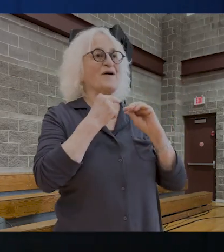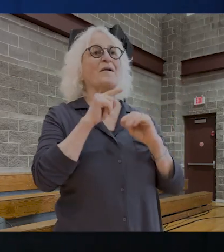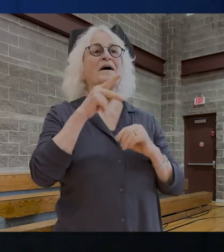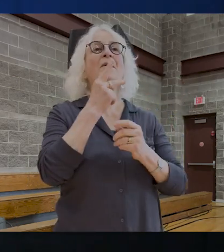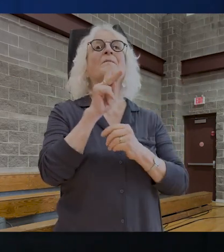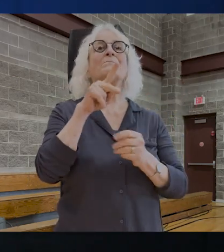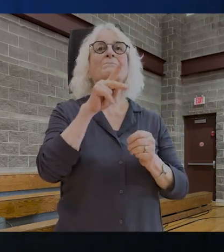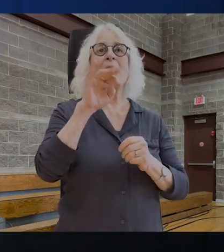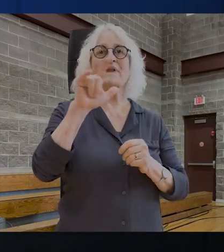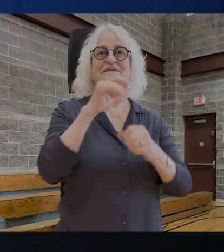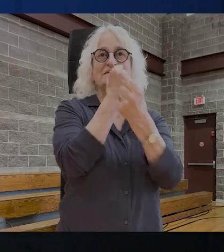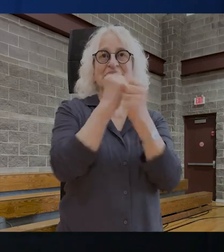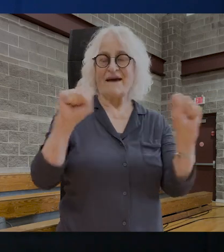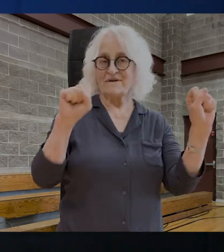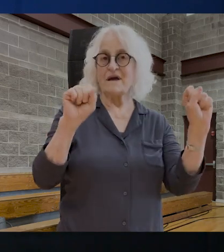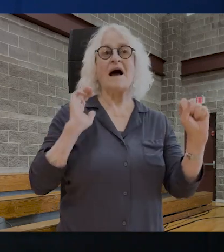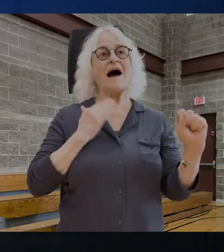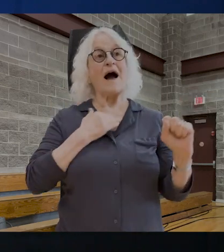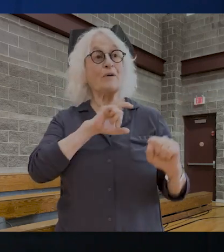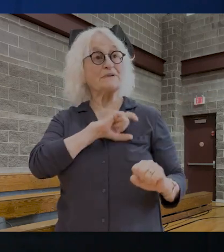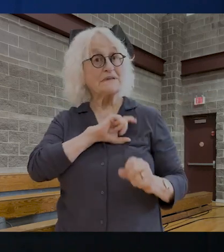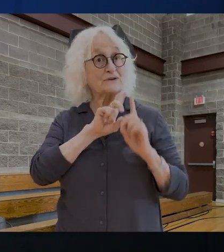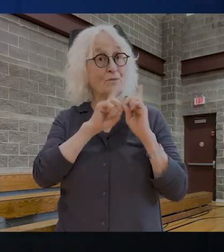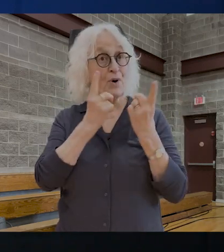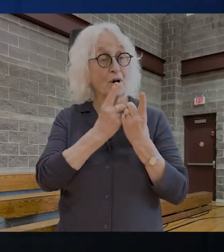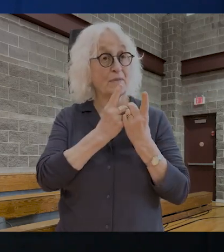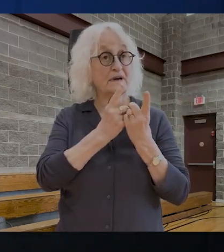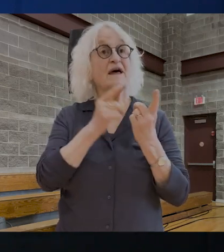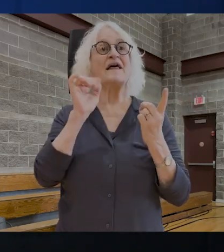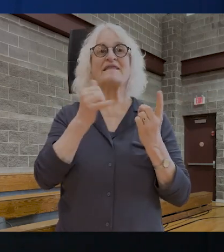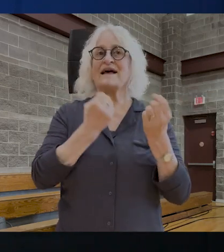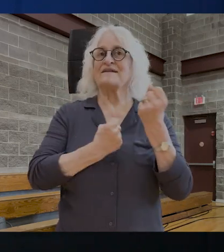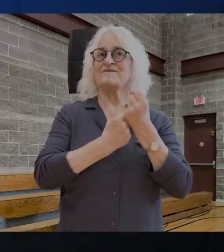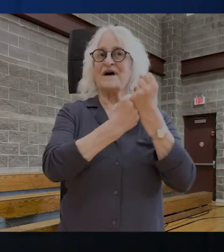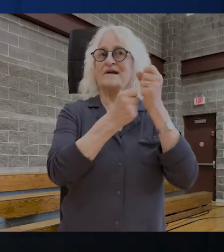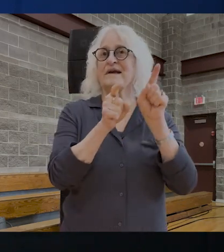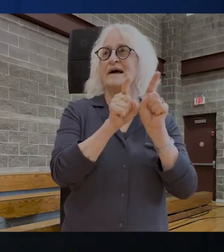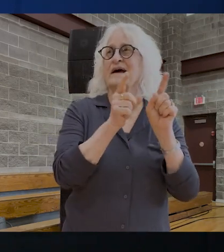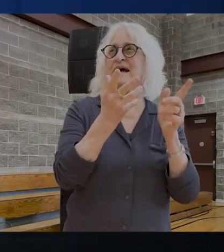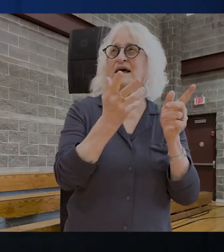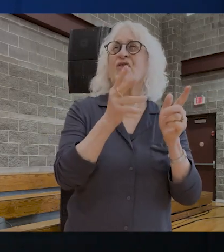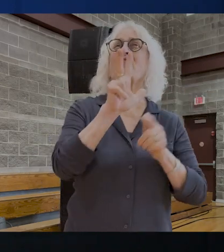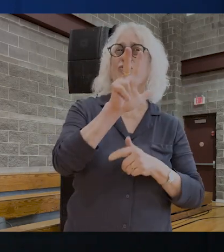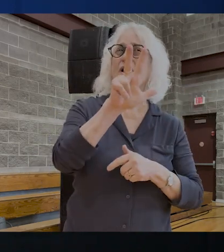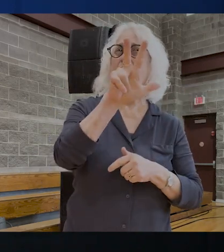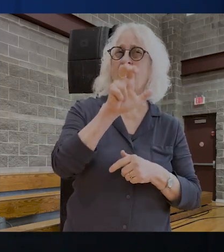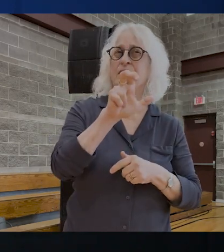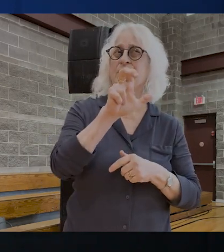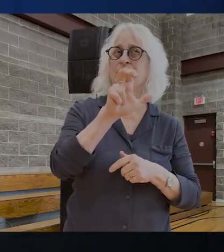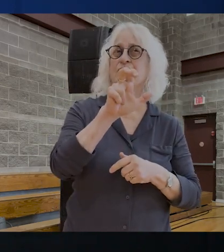public safety. Our police department is funded at